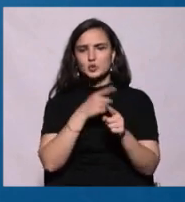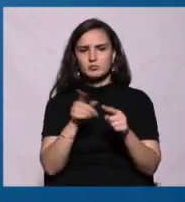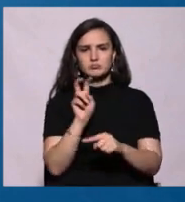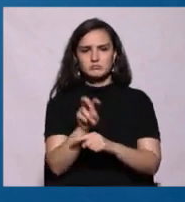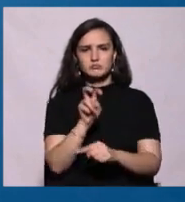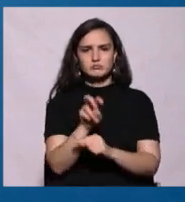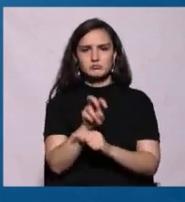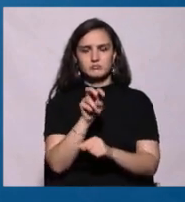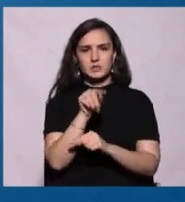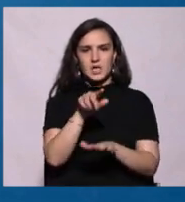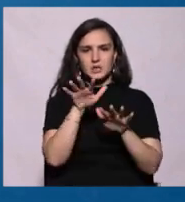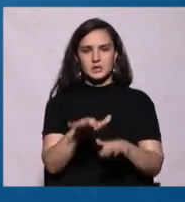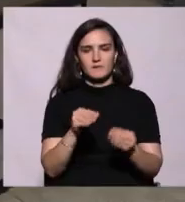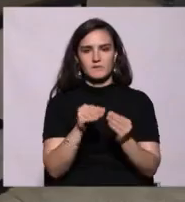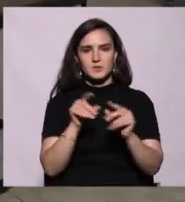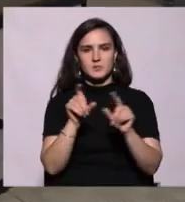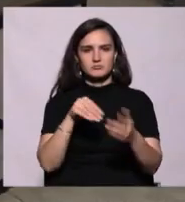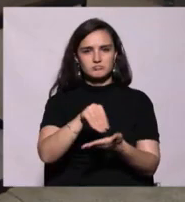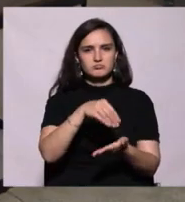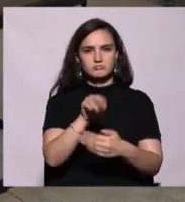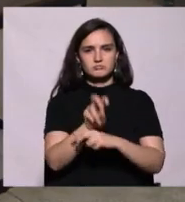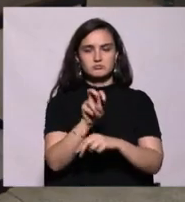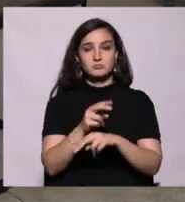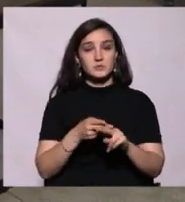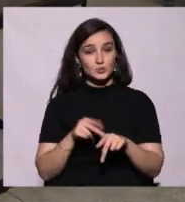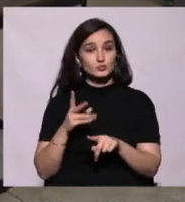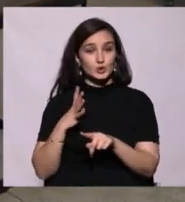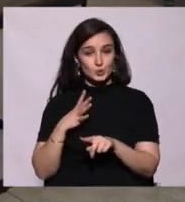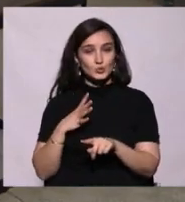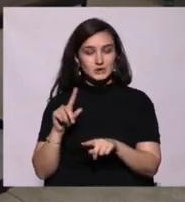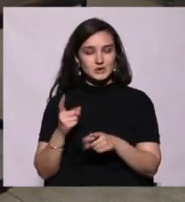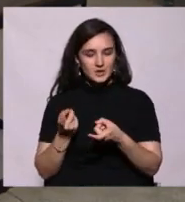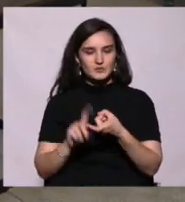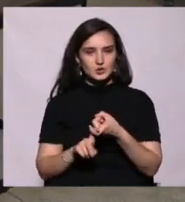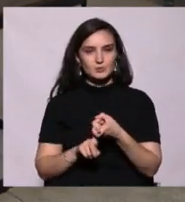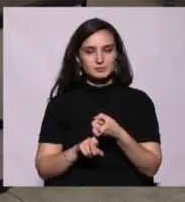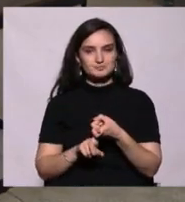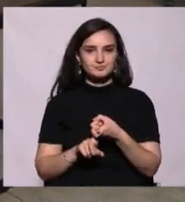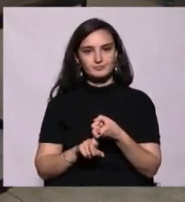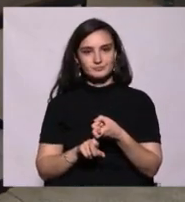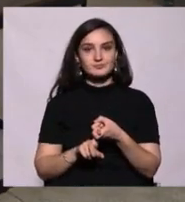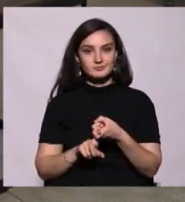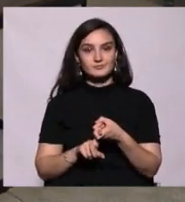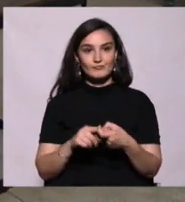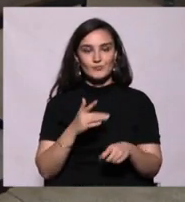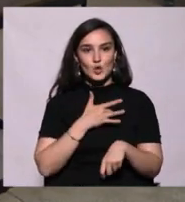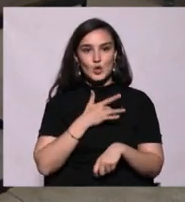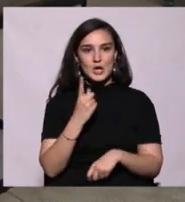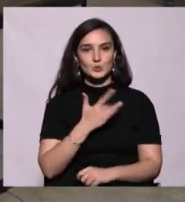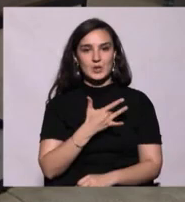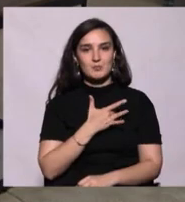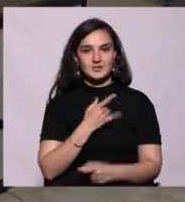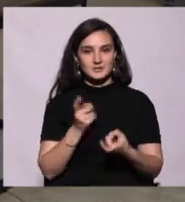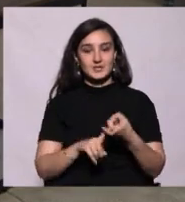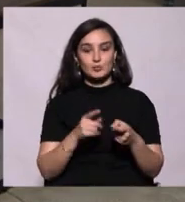time. Well, I have a feeling that it needs to be something related to loyalty because it's a